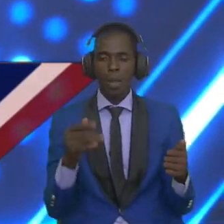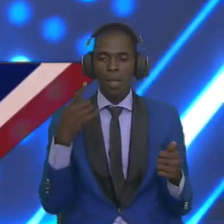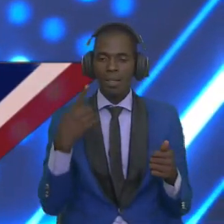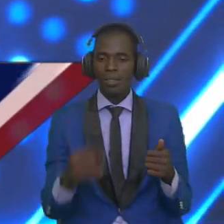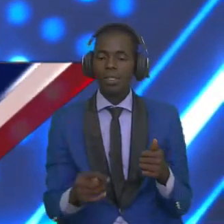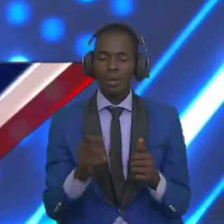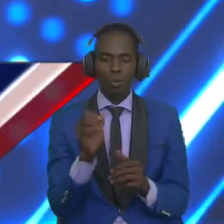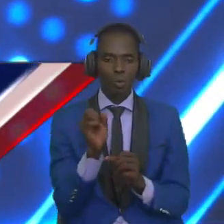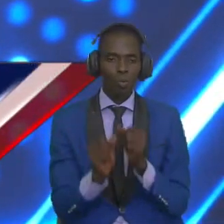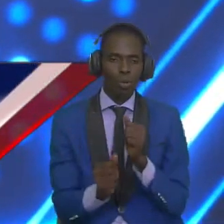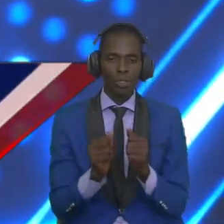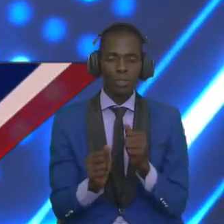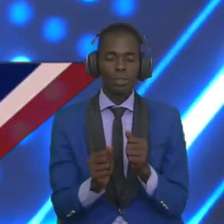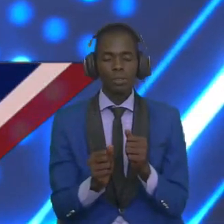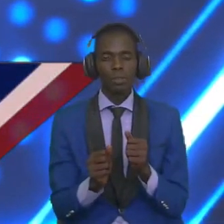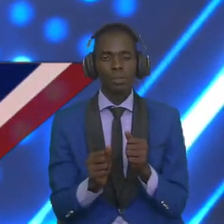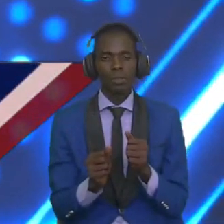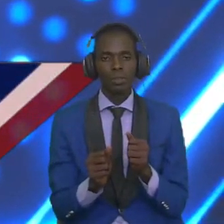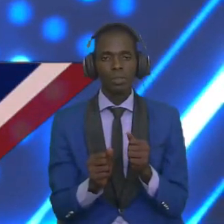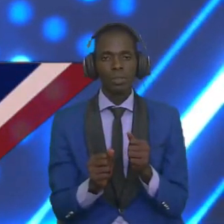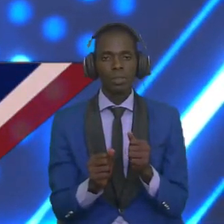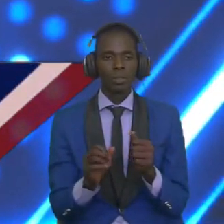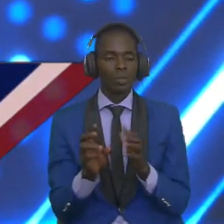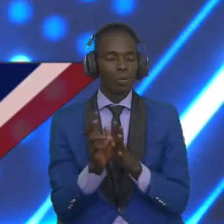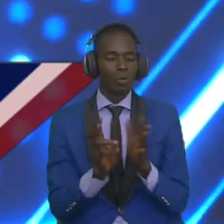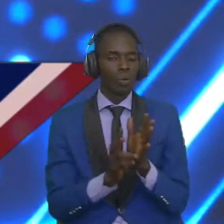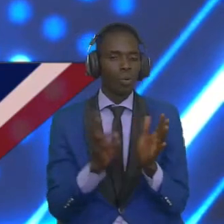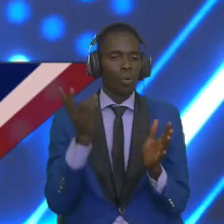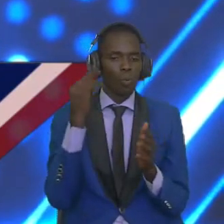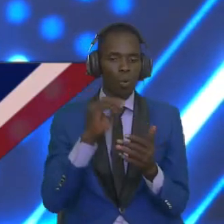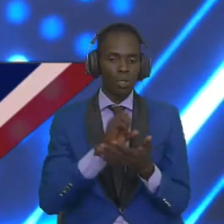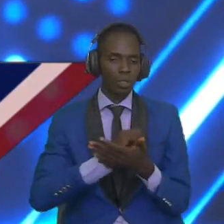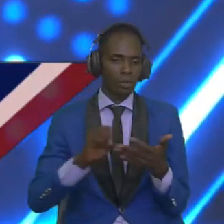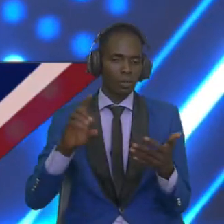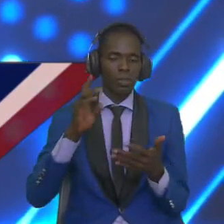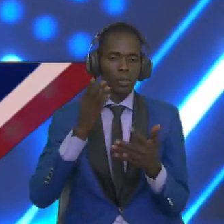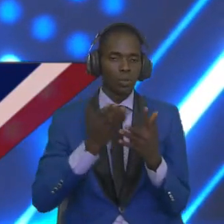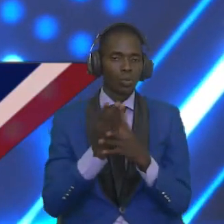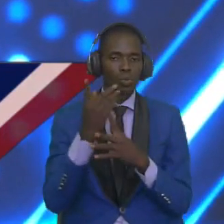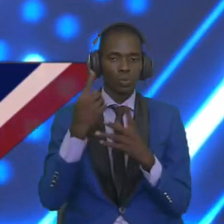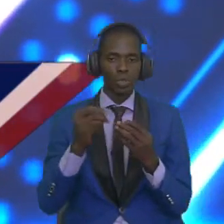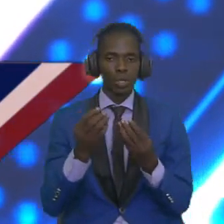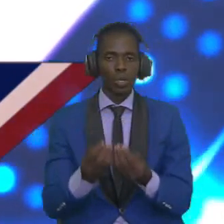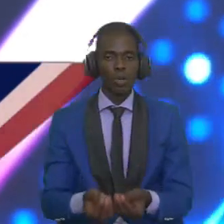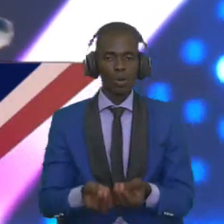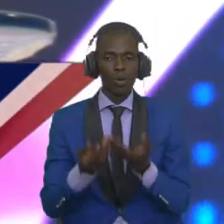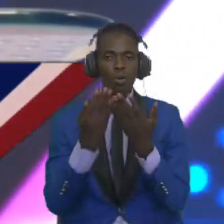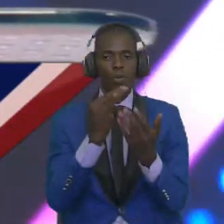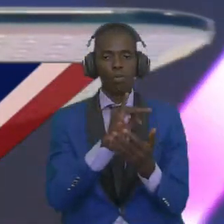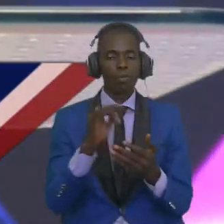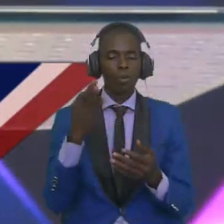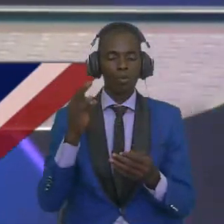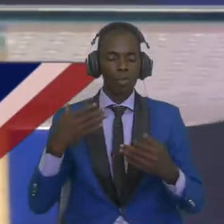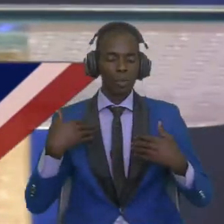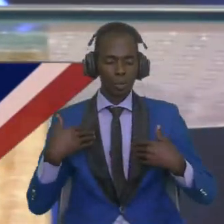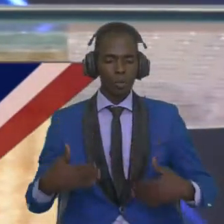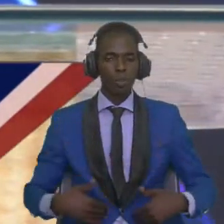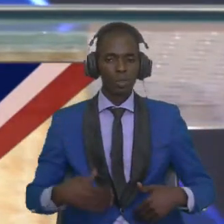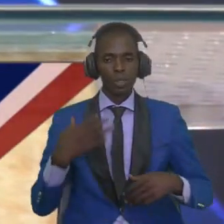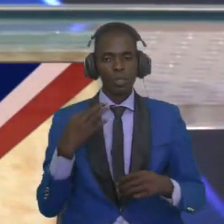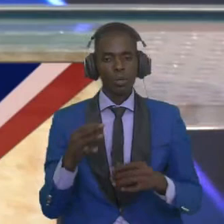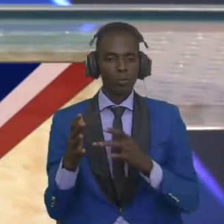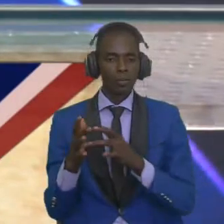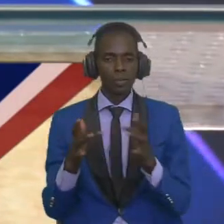by the which will we're sanctified through the offering of the body of